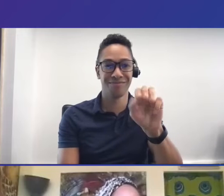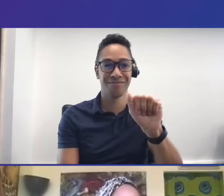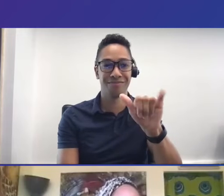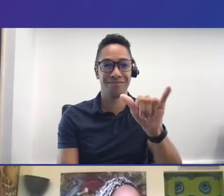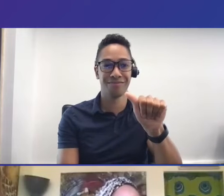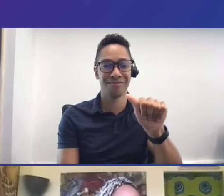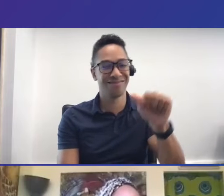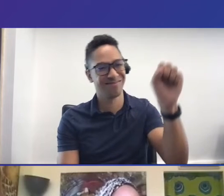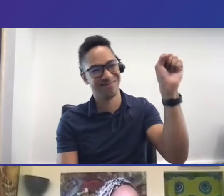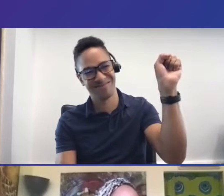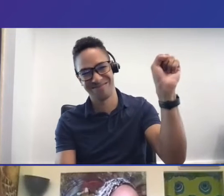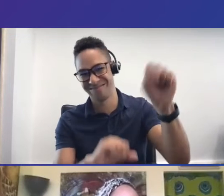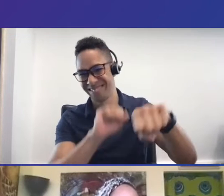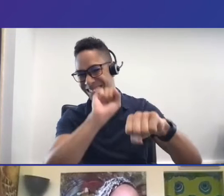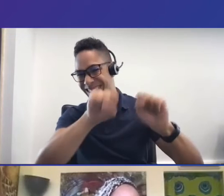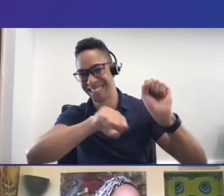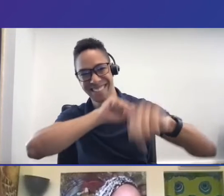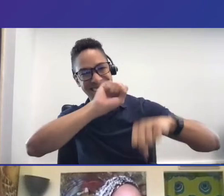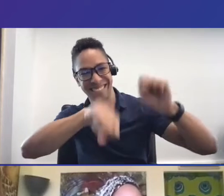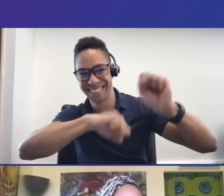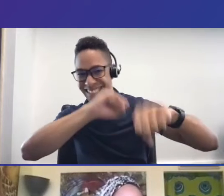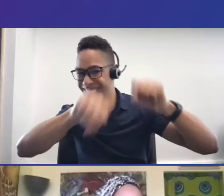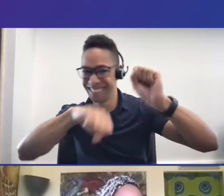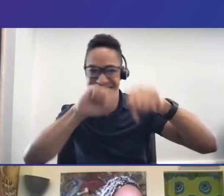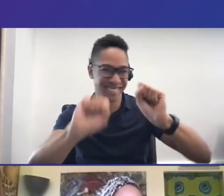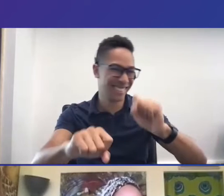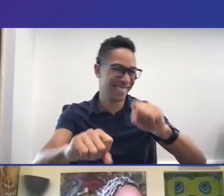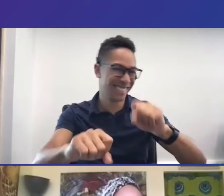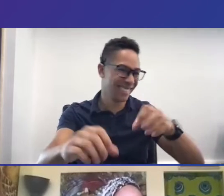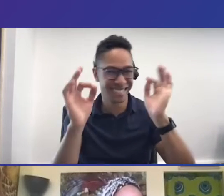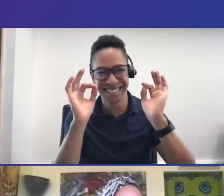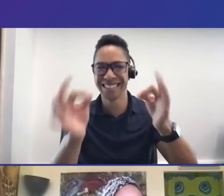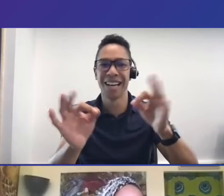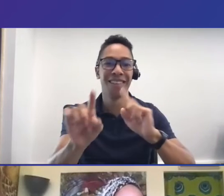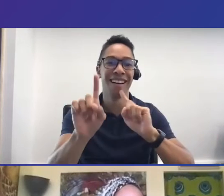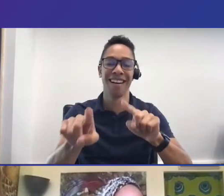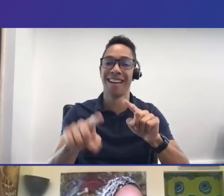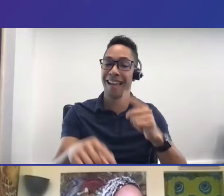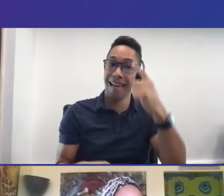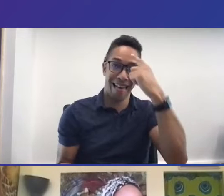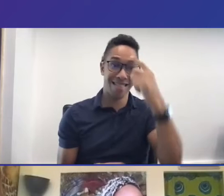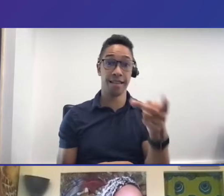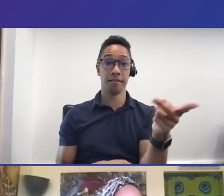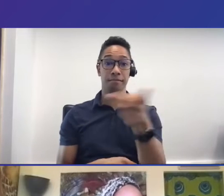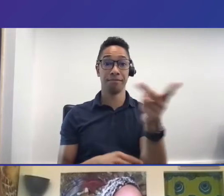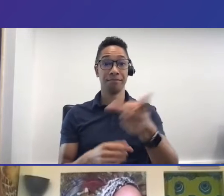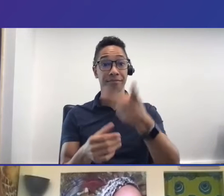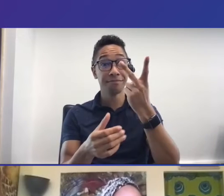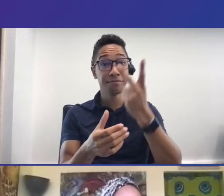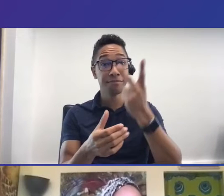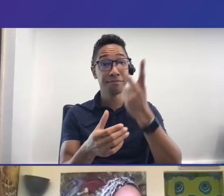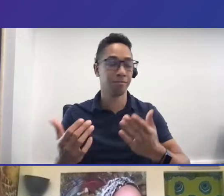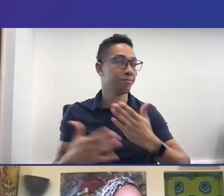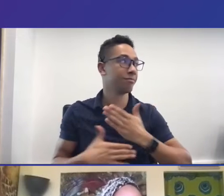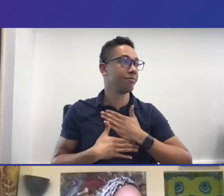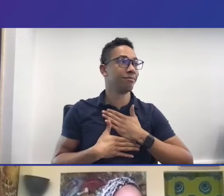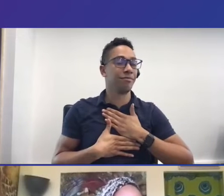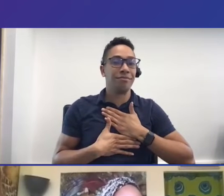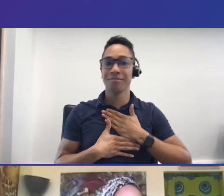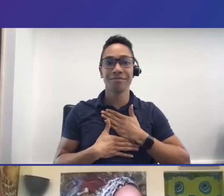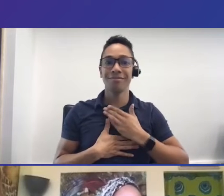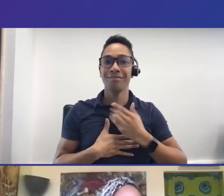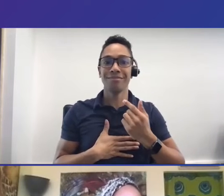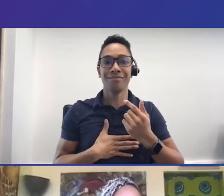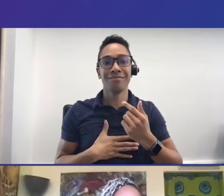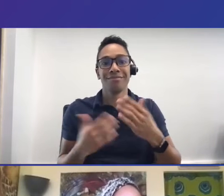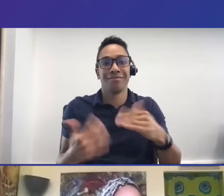Times as many times as you can imagine. You've answered the question. I think you both have. Wow, you brought me to so many different places